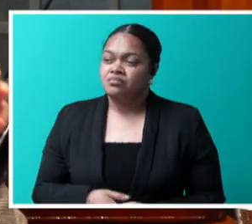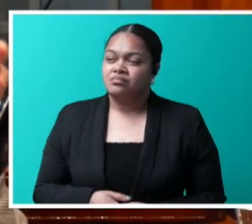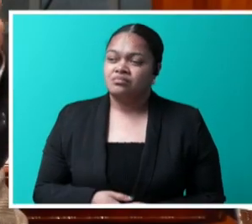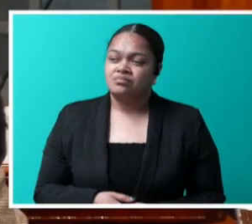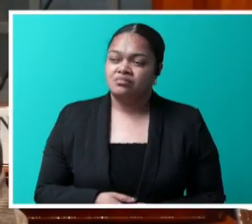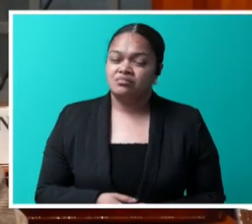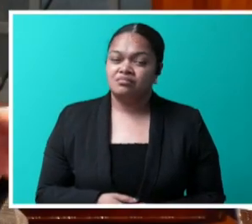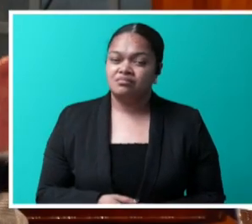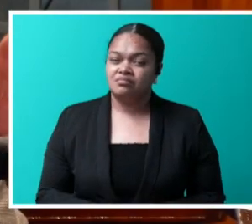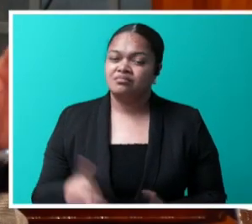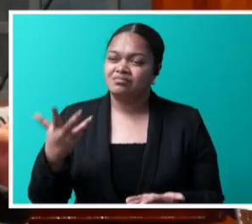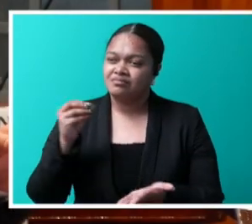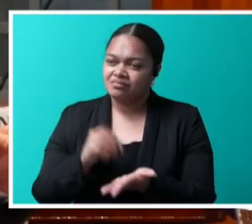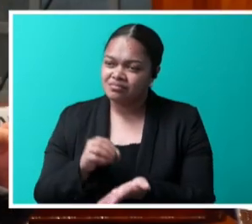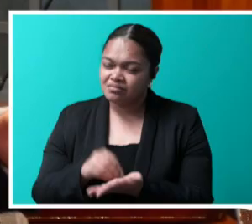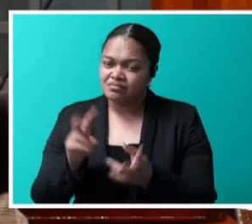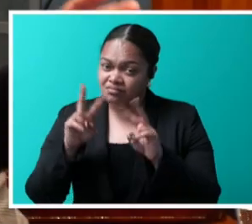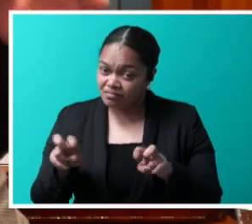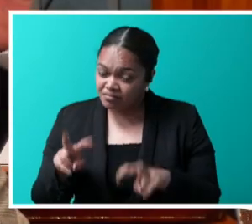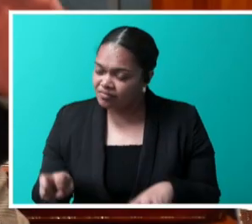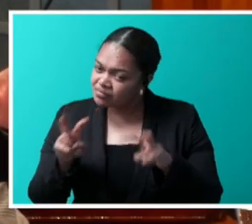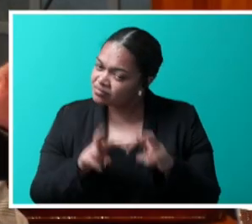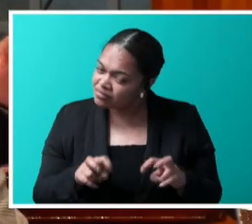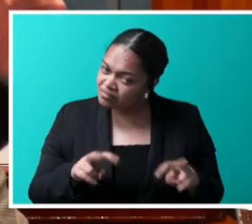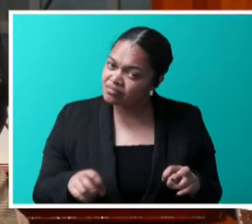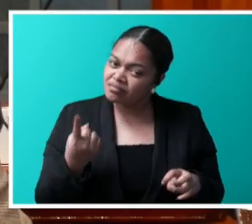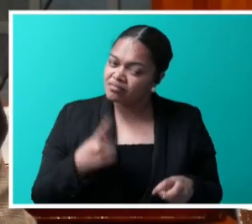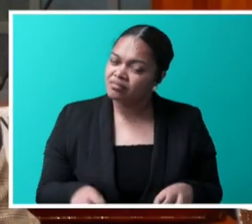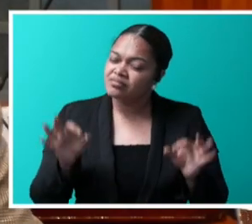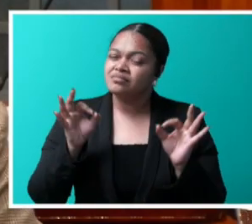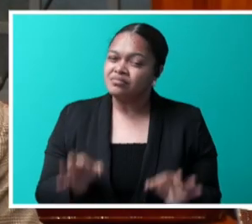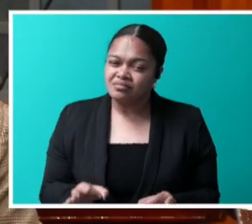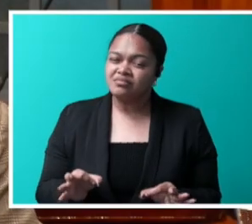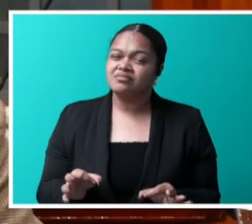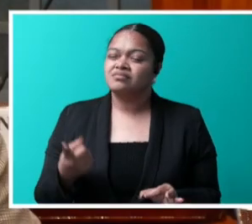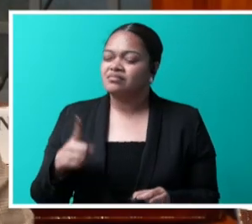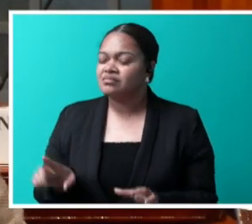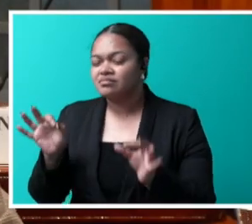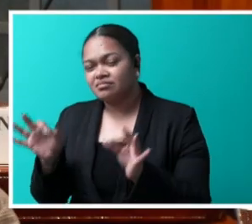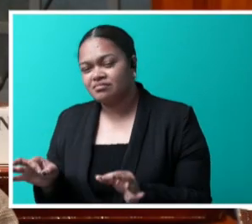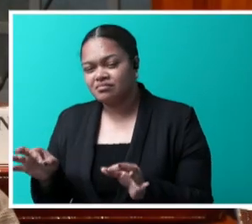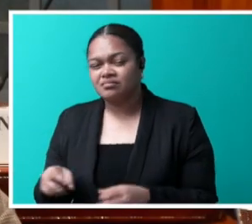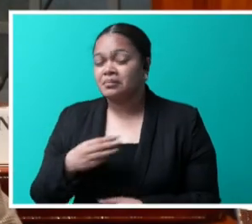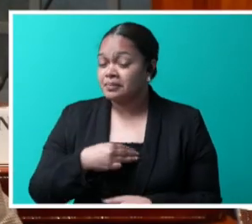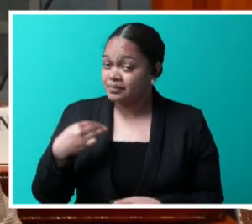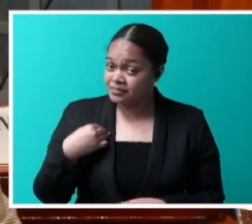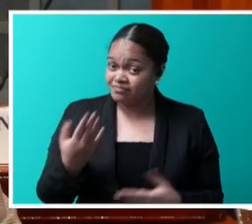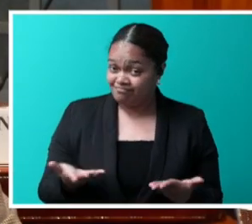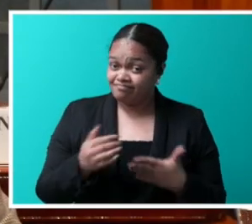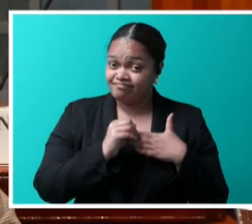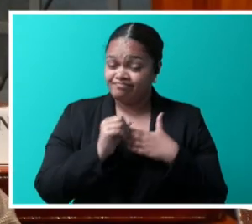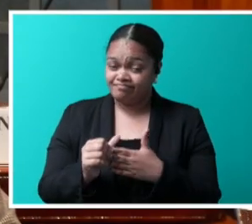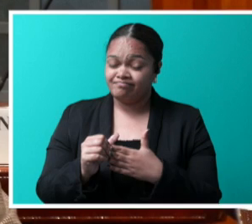borehole, survey by survey, and decision by decision. The ministry I lead,